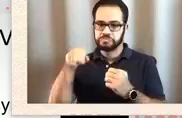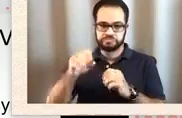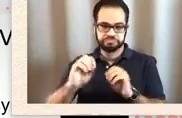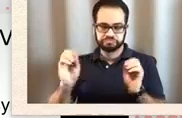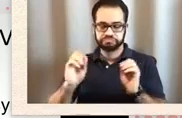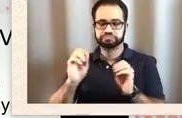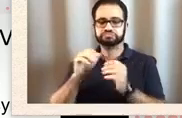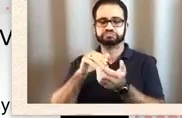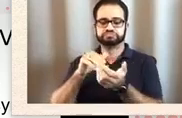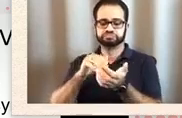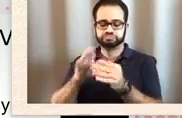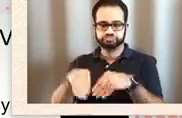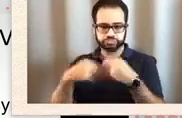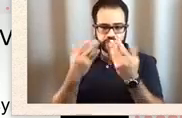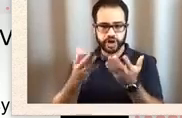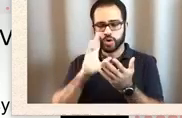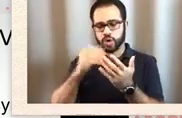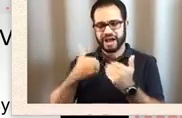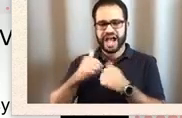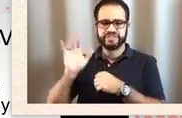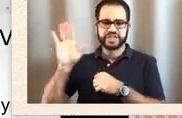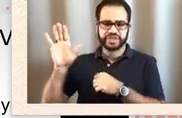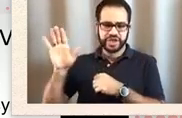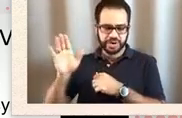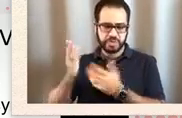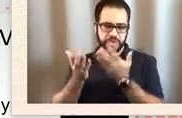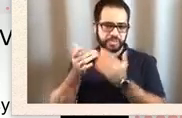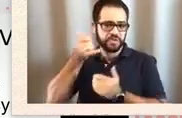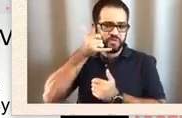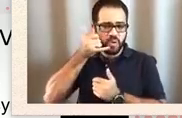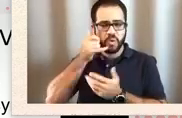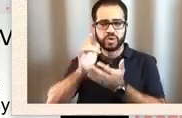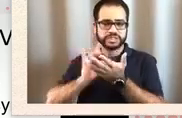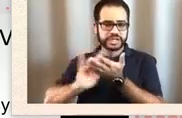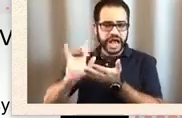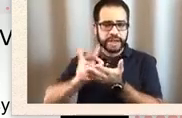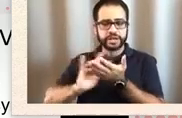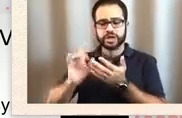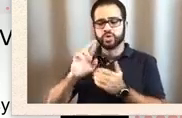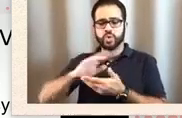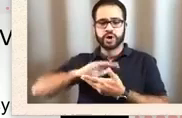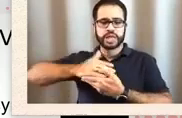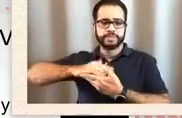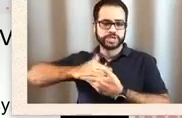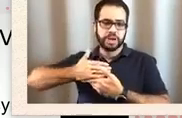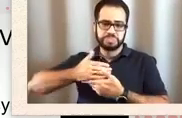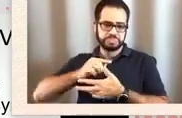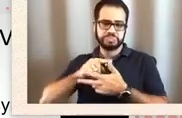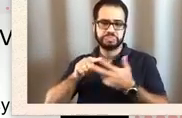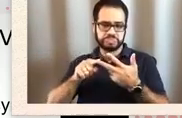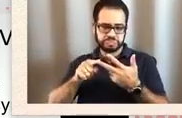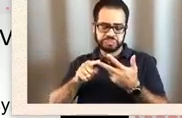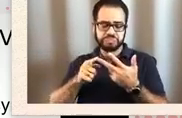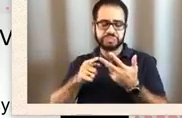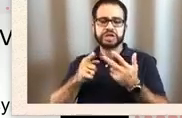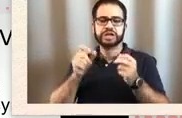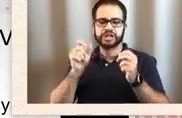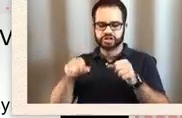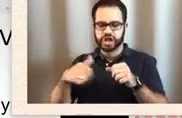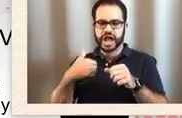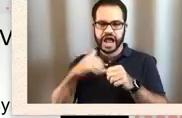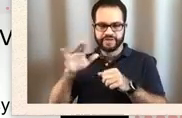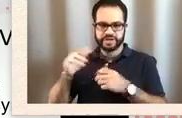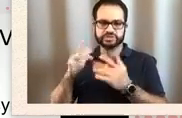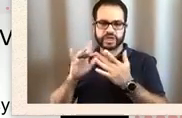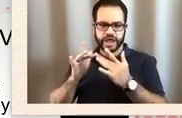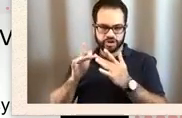own device, and again, that can be a smartphone, a tablet, or a laptop, and that device should have its own access to the